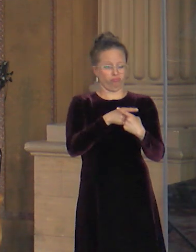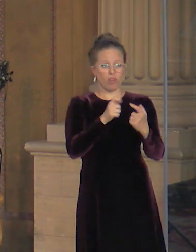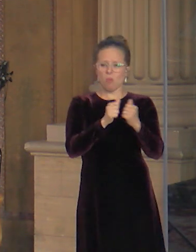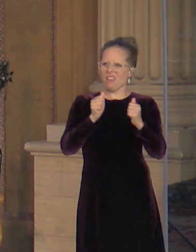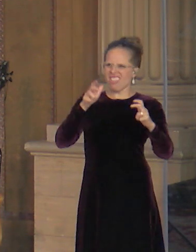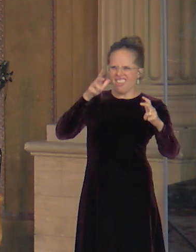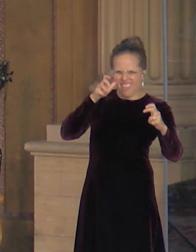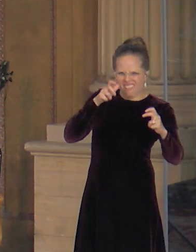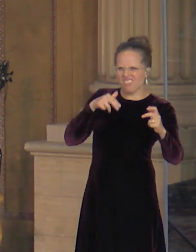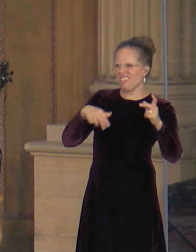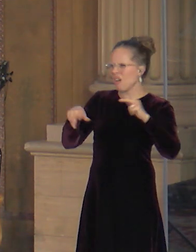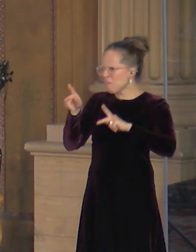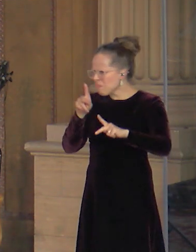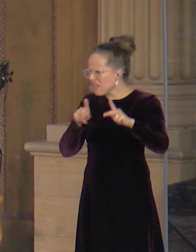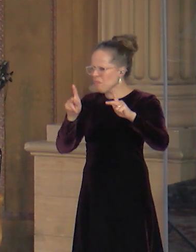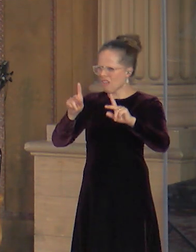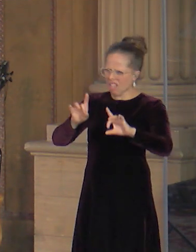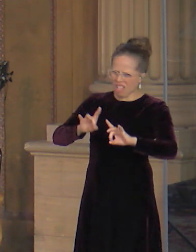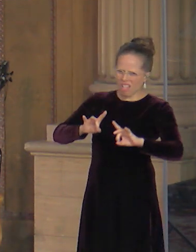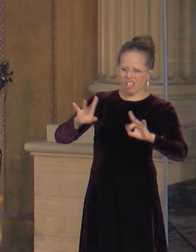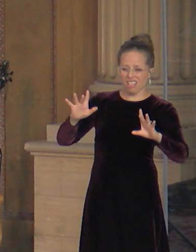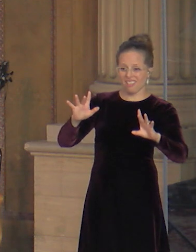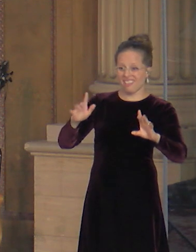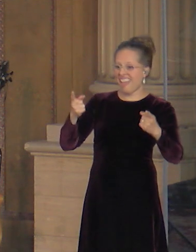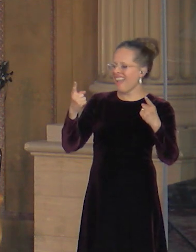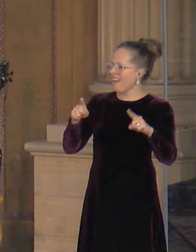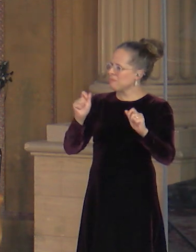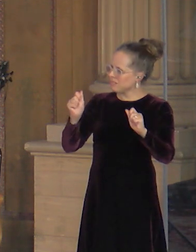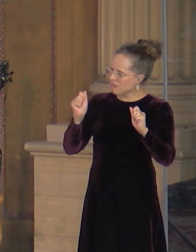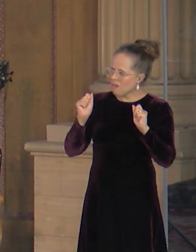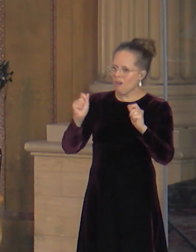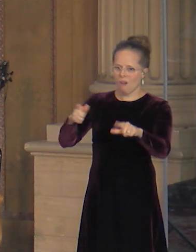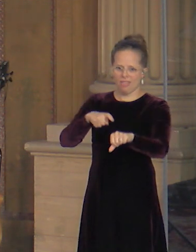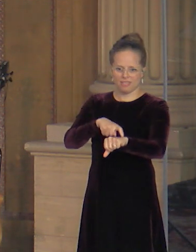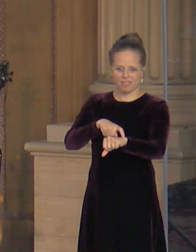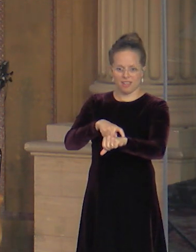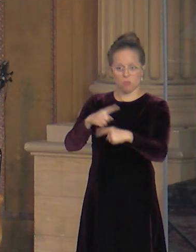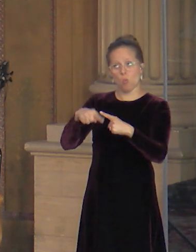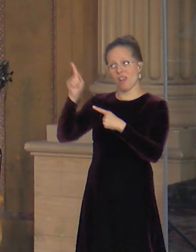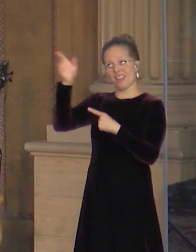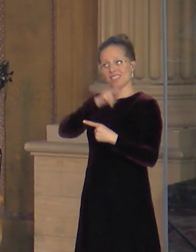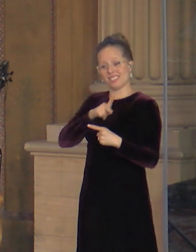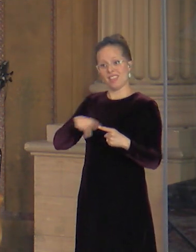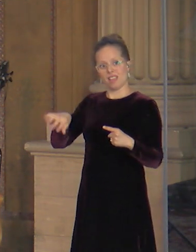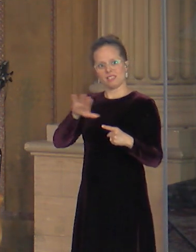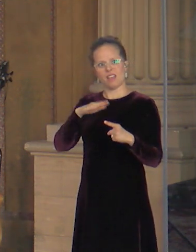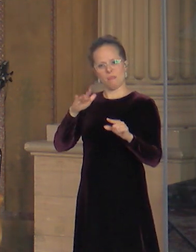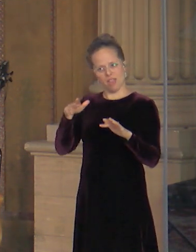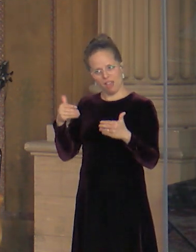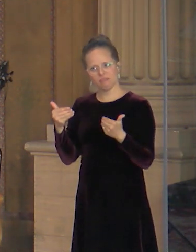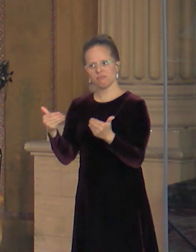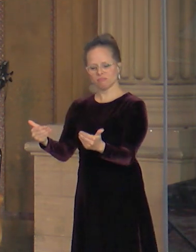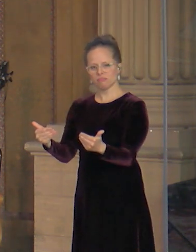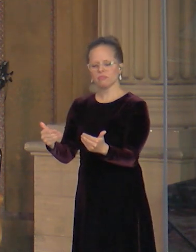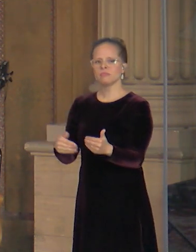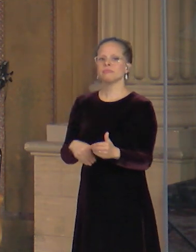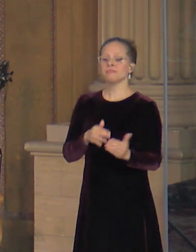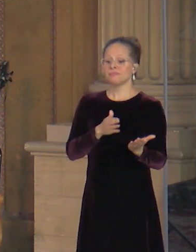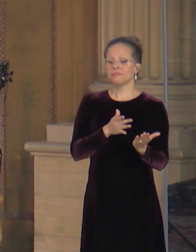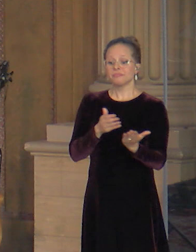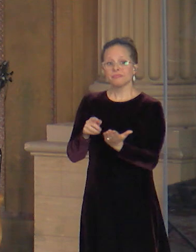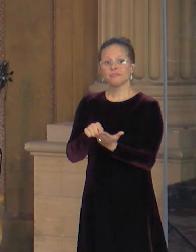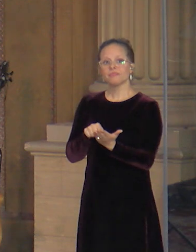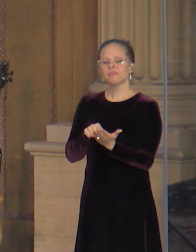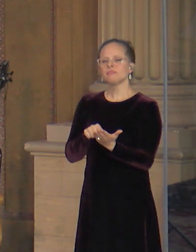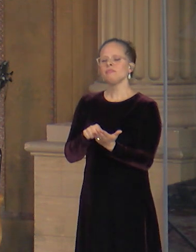conflict that never stops when the kingdom of God is moving forward and then you fast forward a little bit to the early church in the new testament listen to what